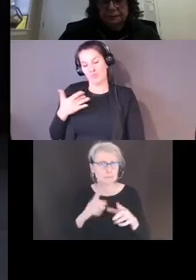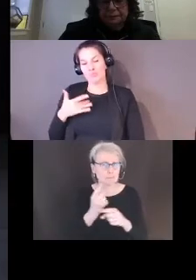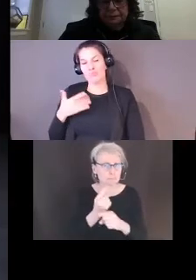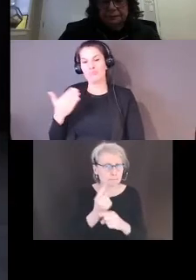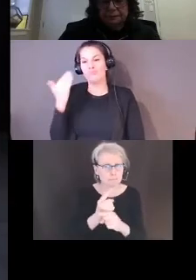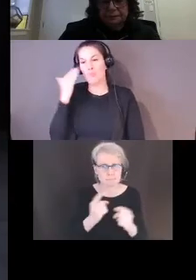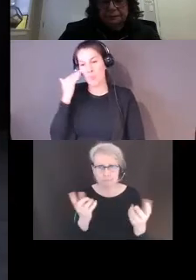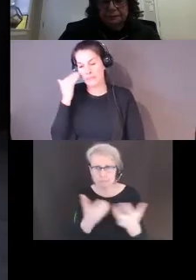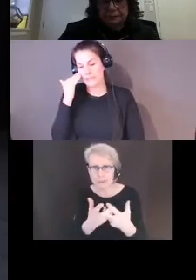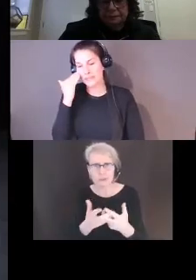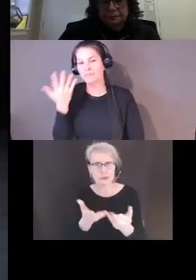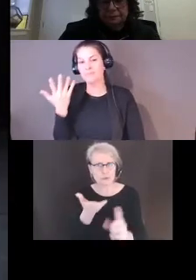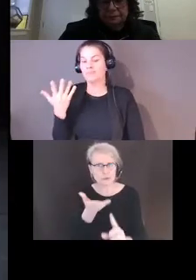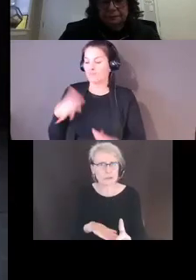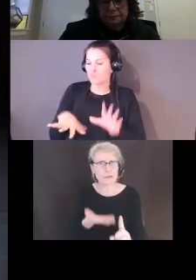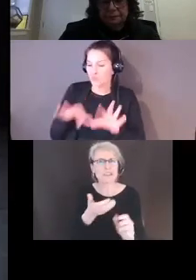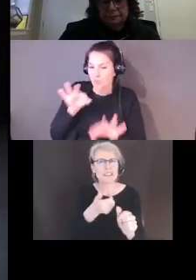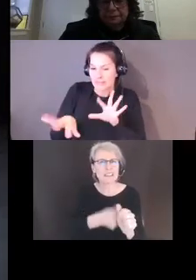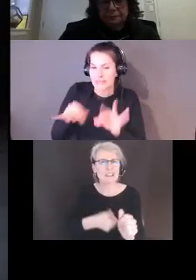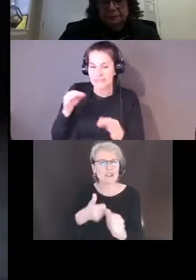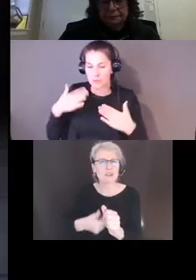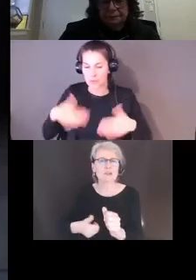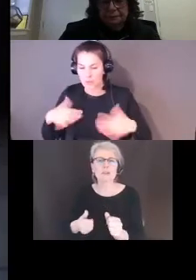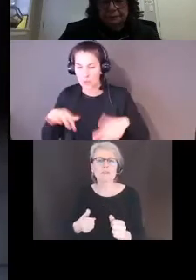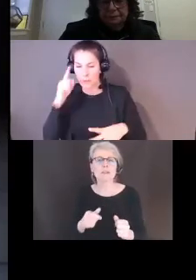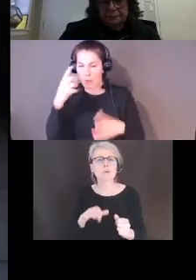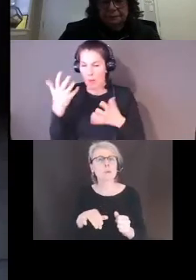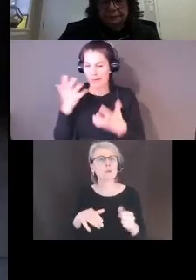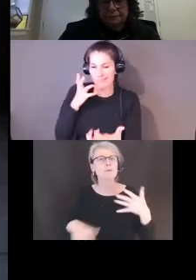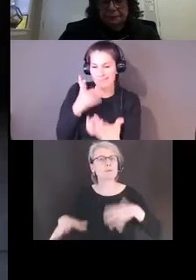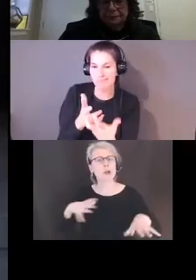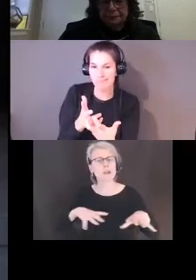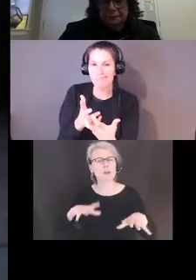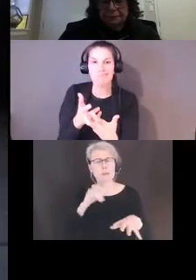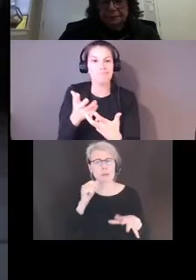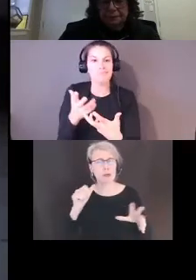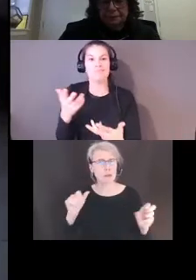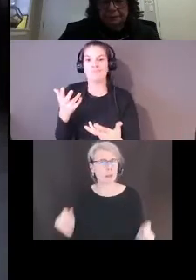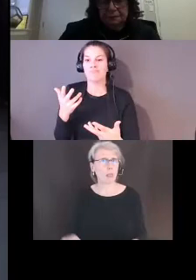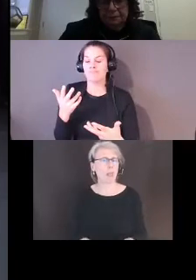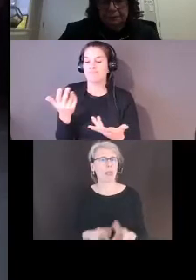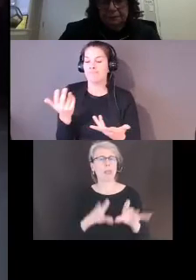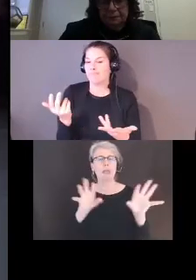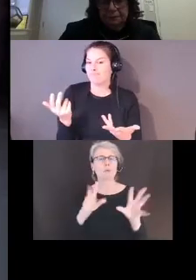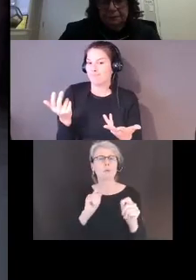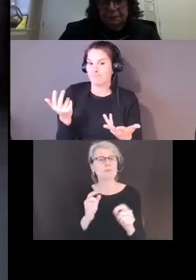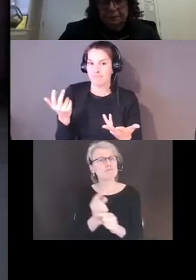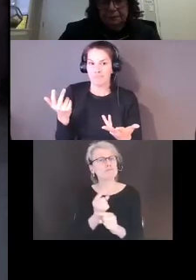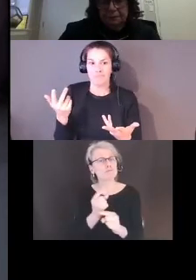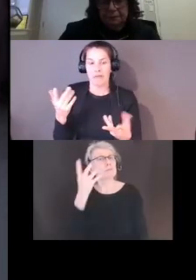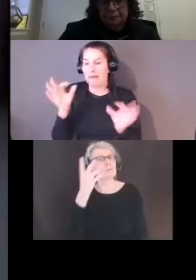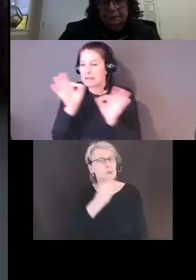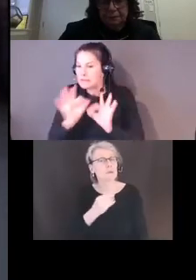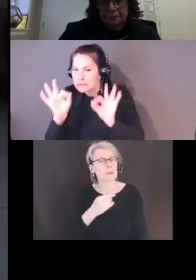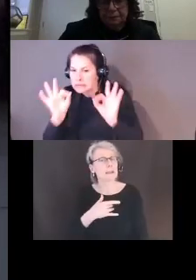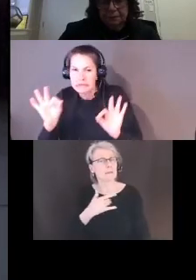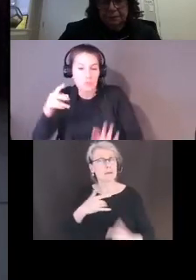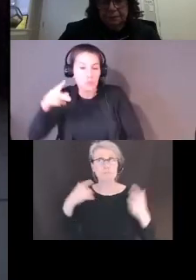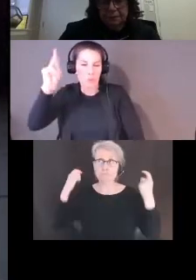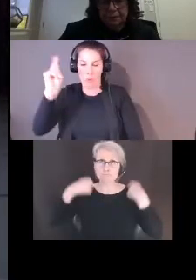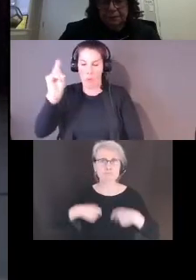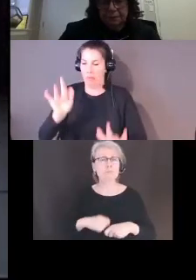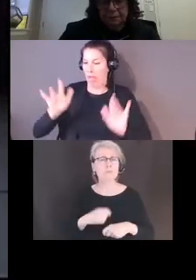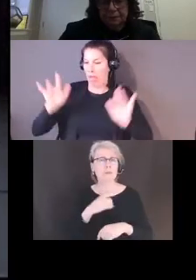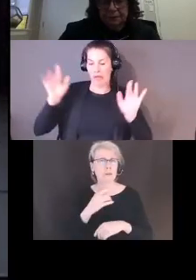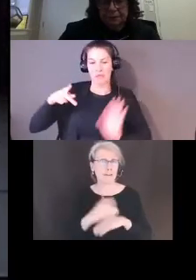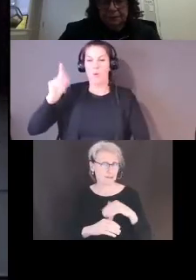to make sure that there's not a lot of embellishment on it, but it's still a beautiful costume that fits them well, that they feel comfortable in, with